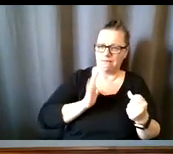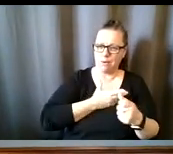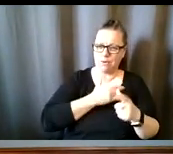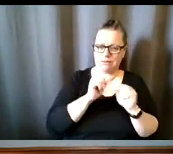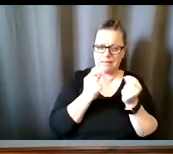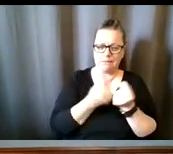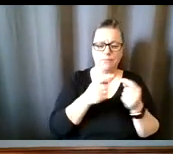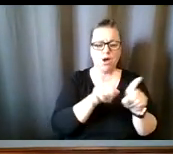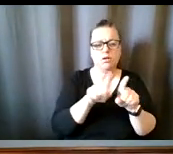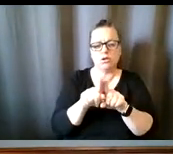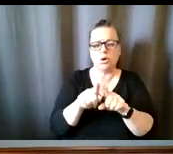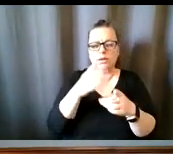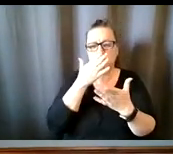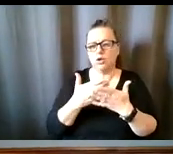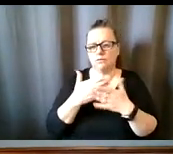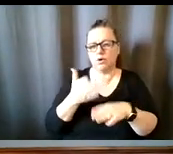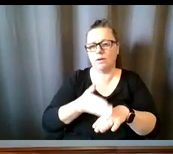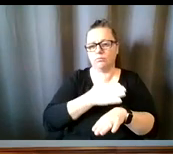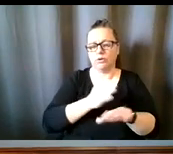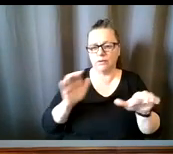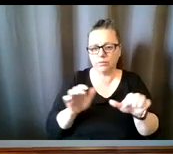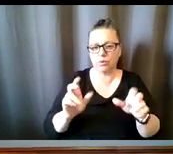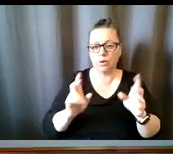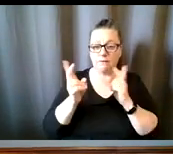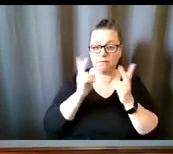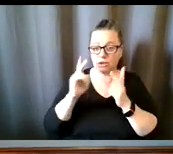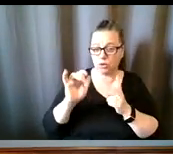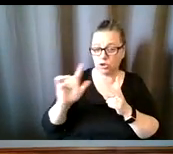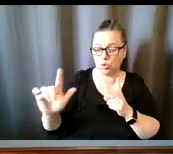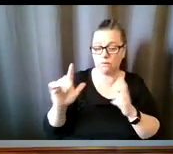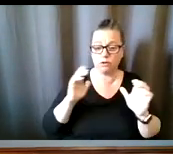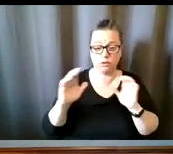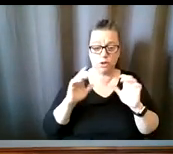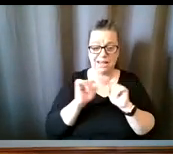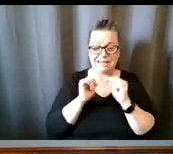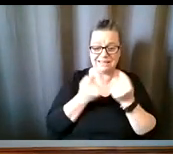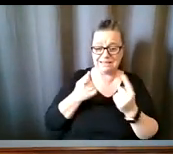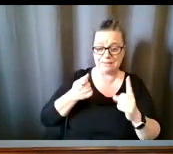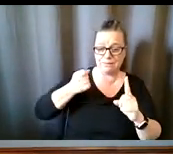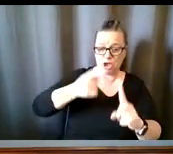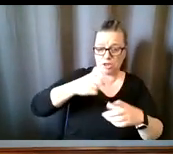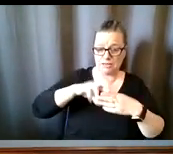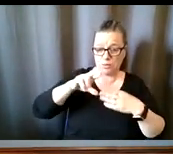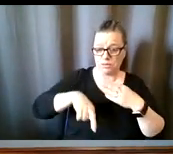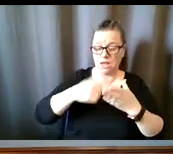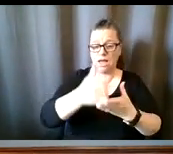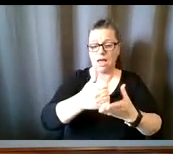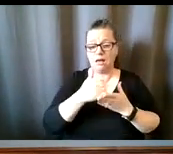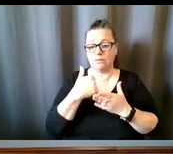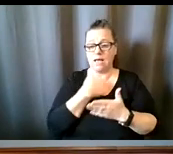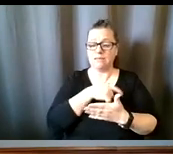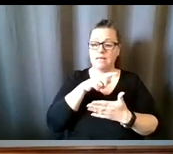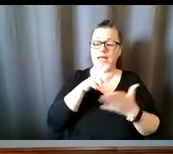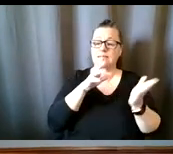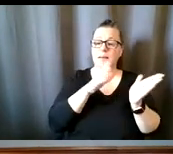for improving performance. It's a visual tool for communicating team targets and results. It helps us as a planning and scheduling